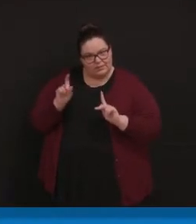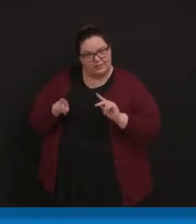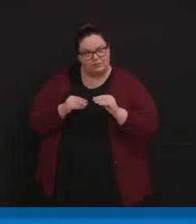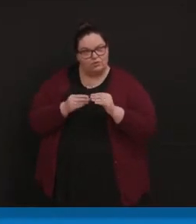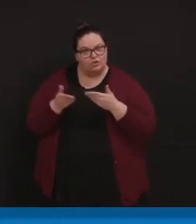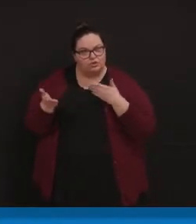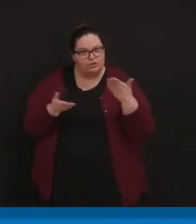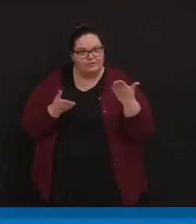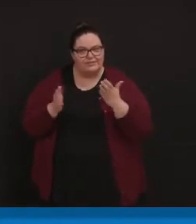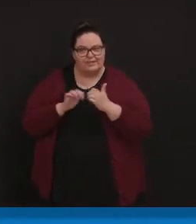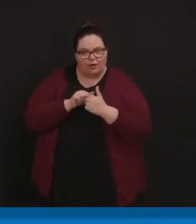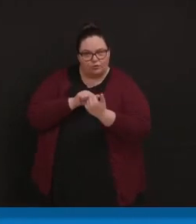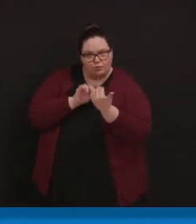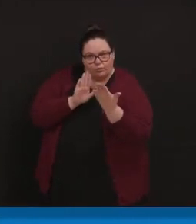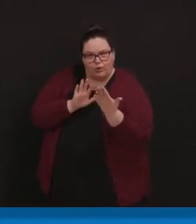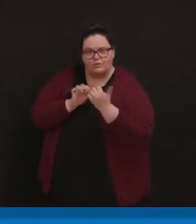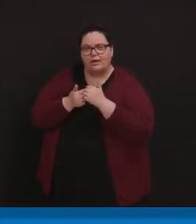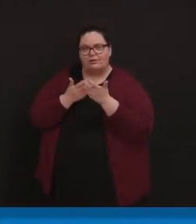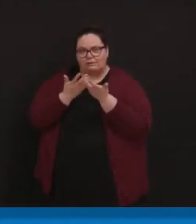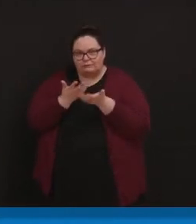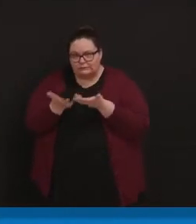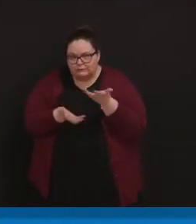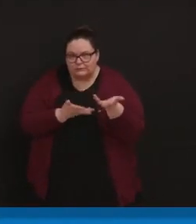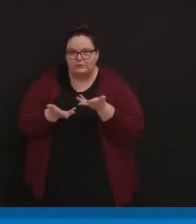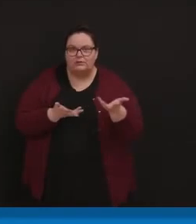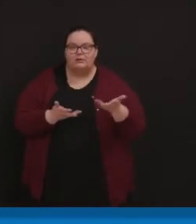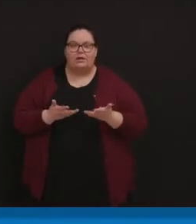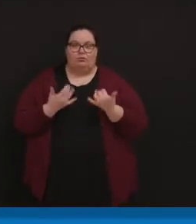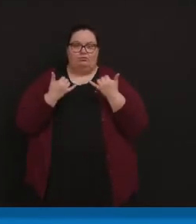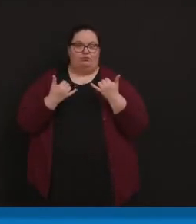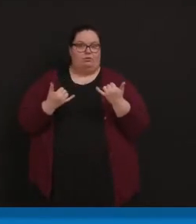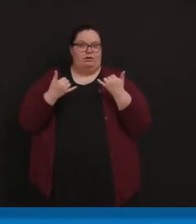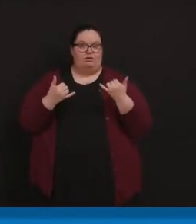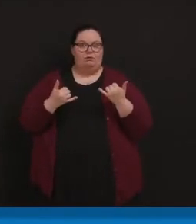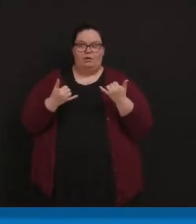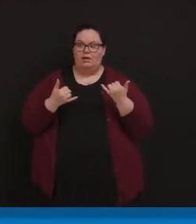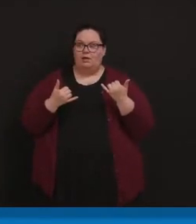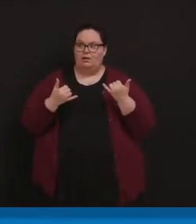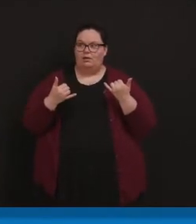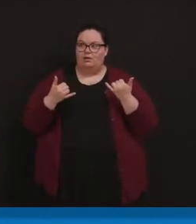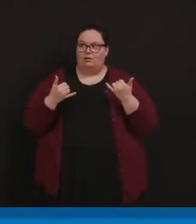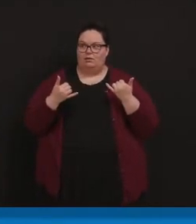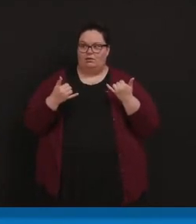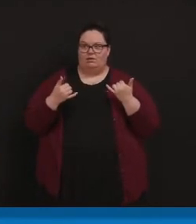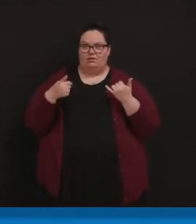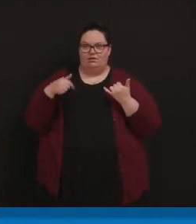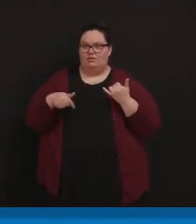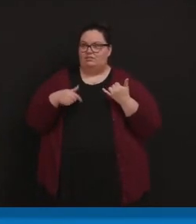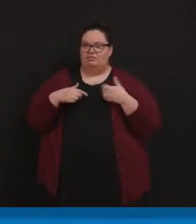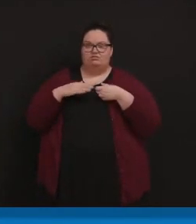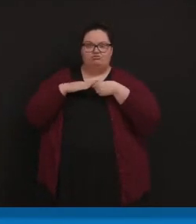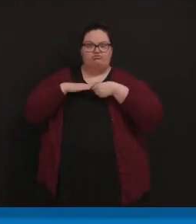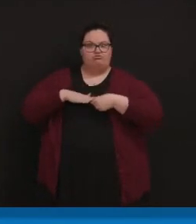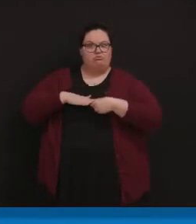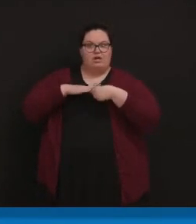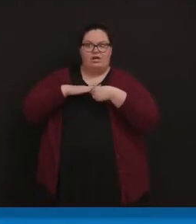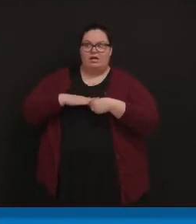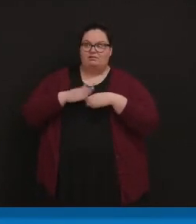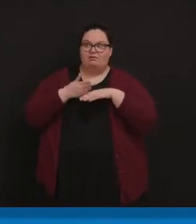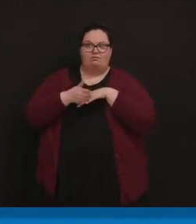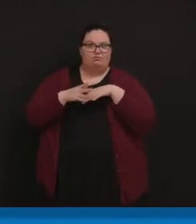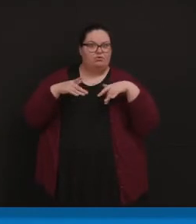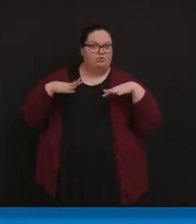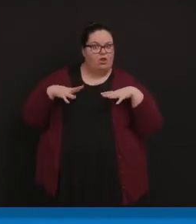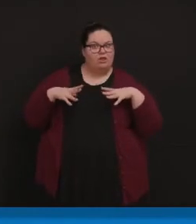to address it? And how important is it, especially in this traditionally psychologically stressed